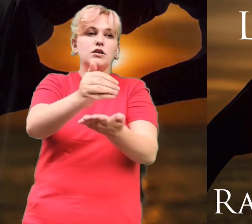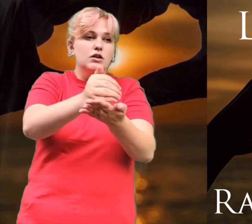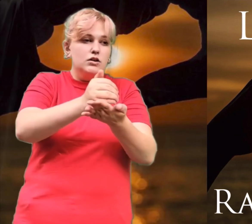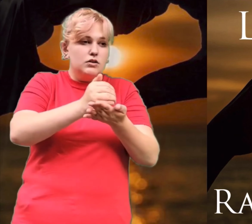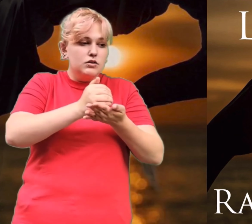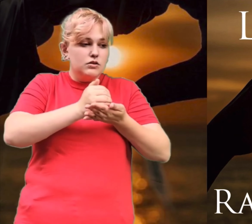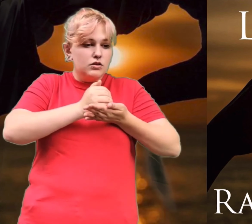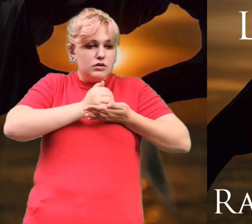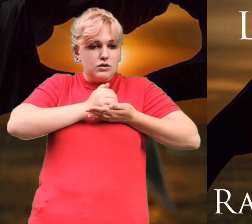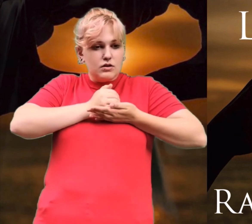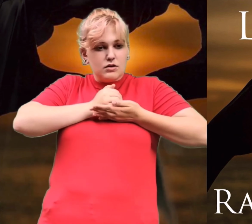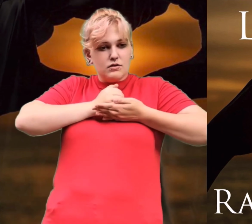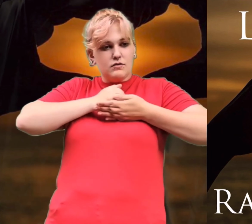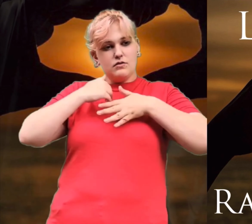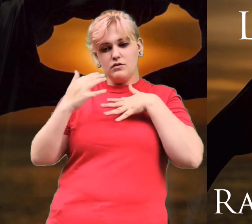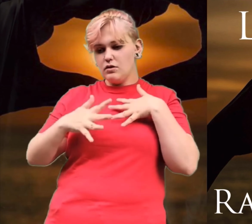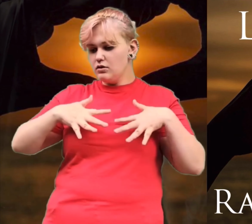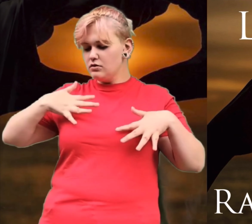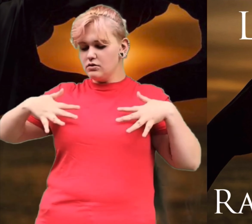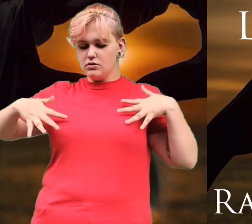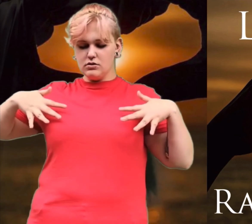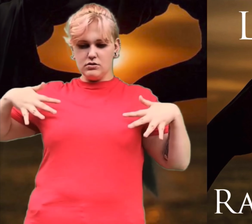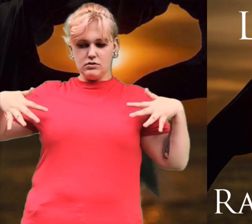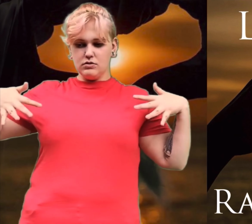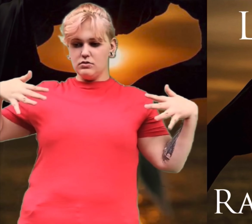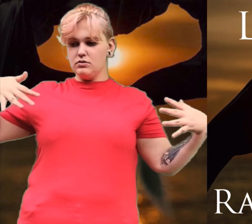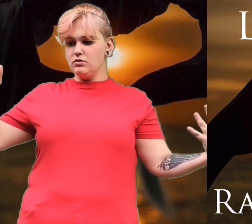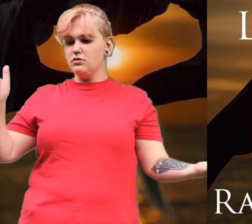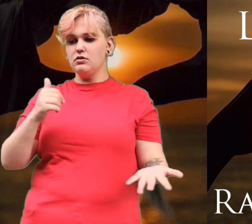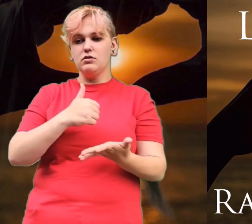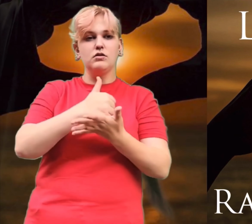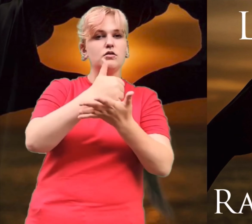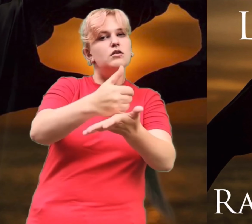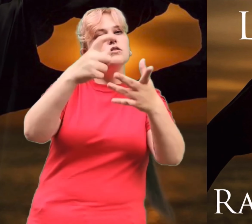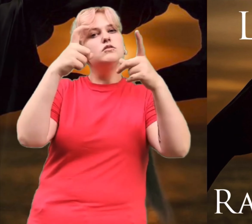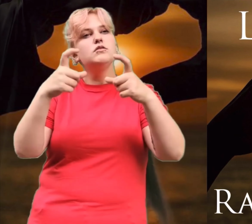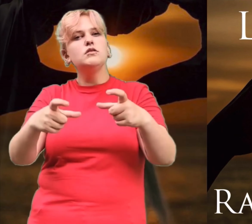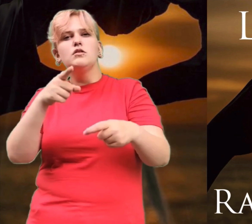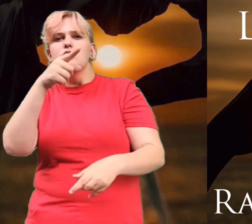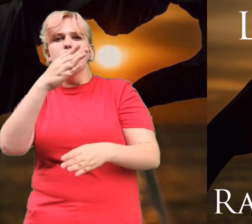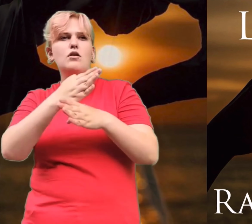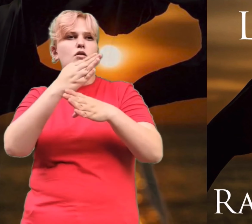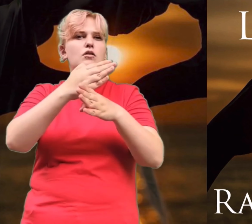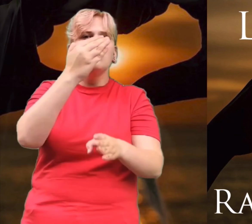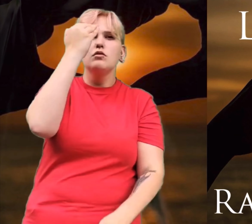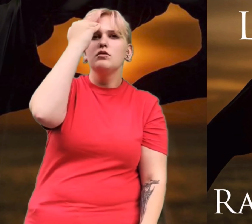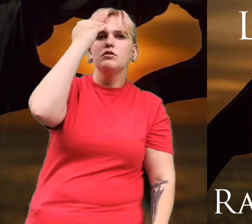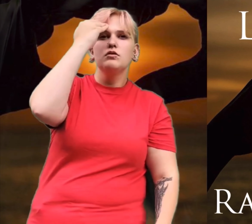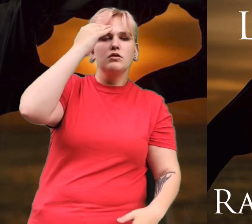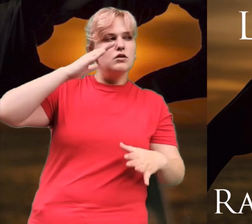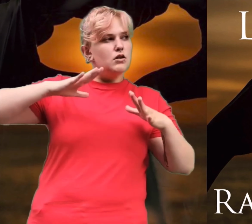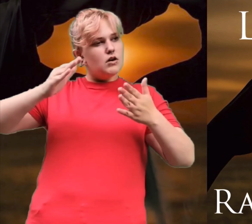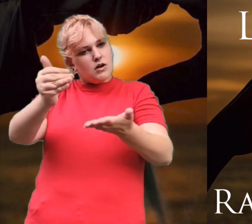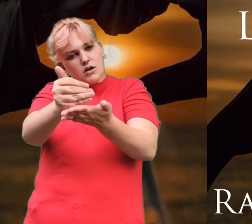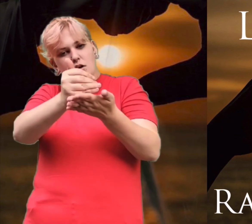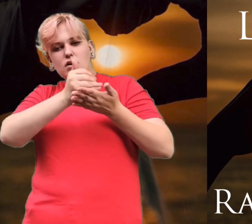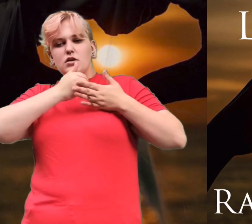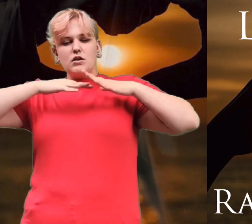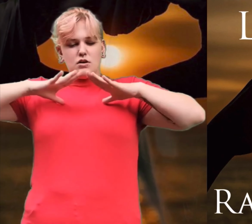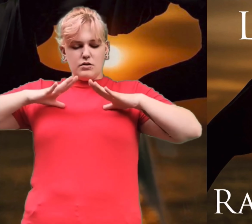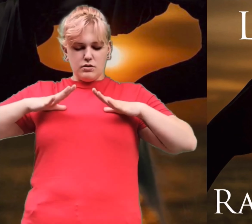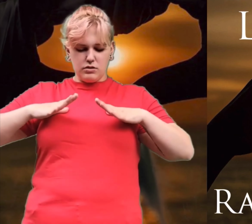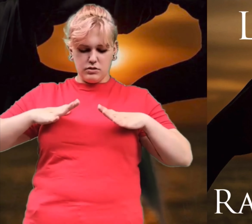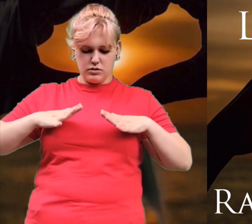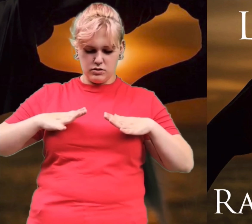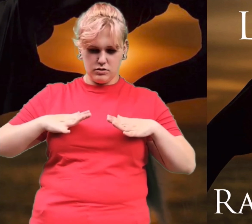you safe from harm, I'll help you keep your busy mind safe